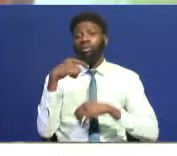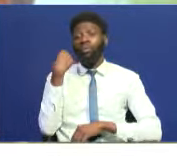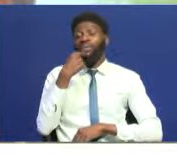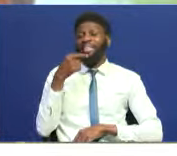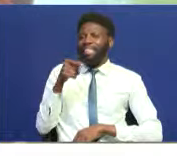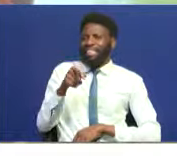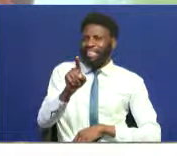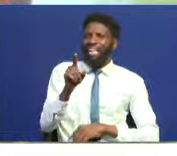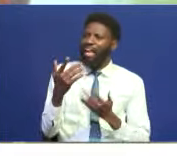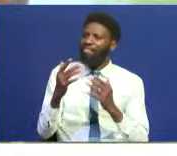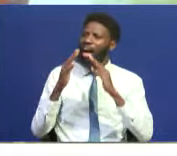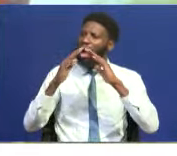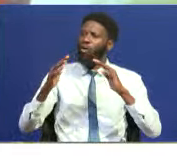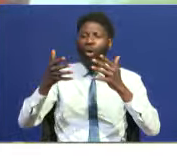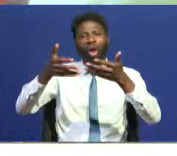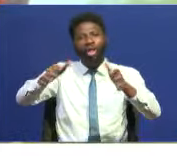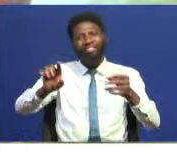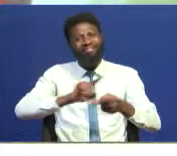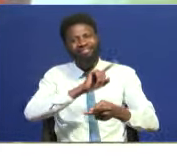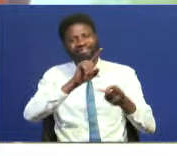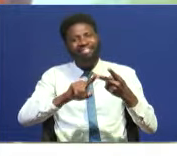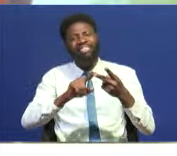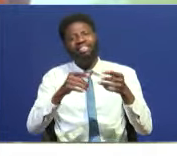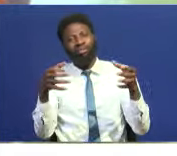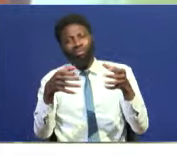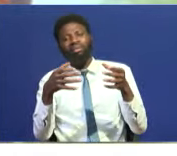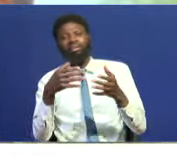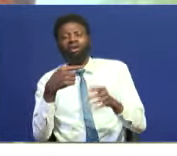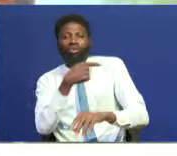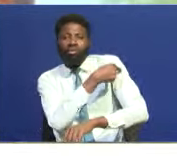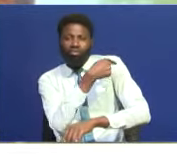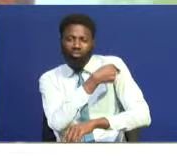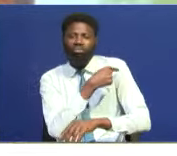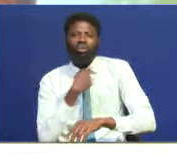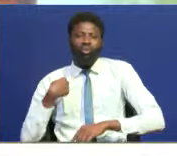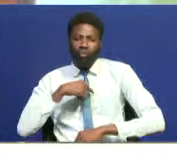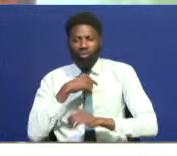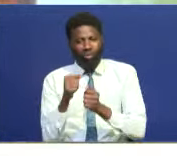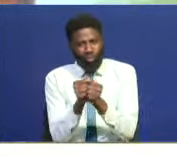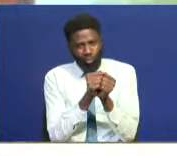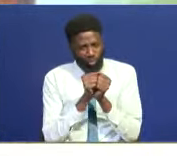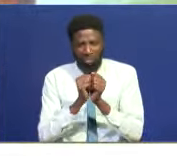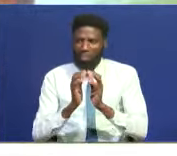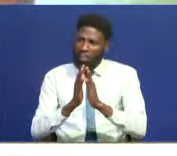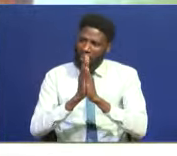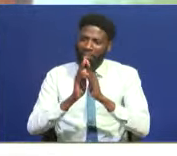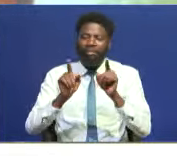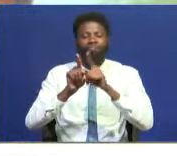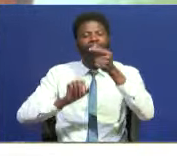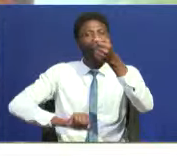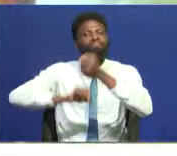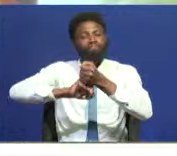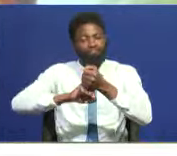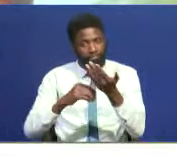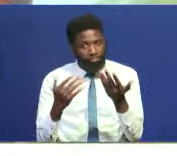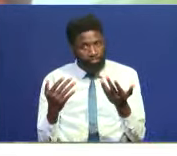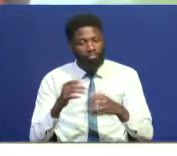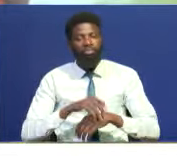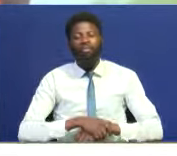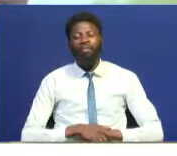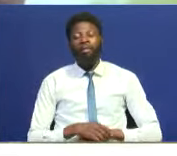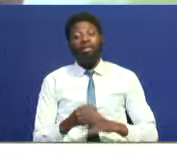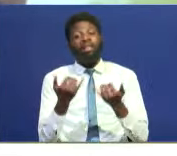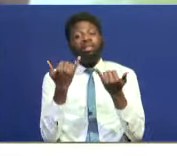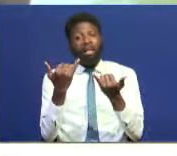in hospitals. Let us all stand with them in prayers as well as support them where we can. It